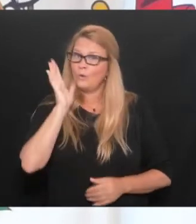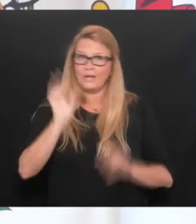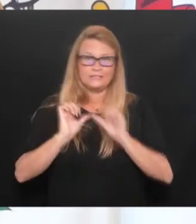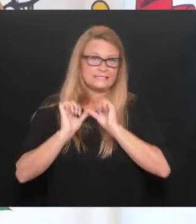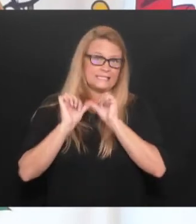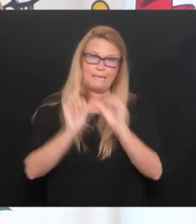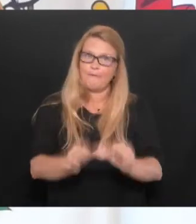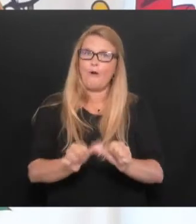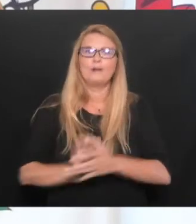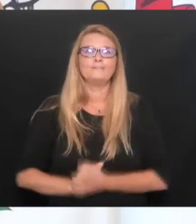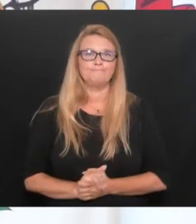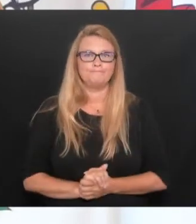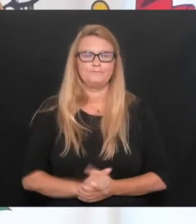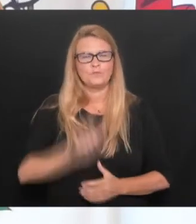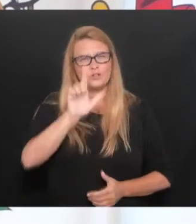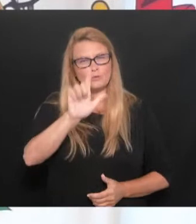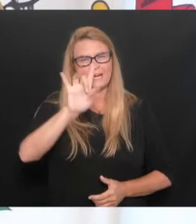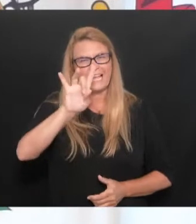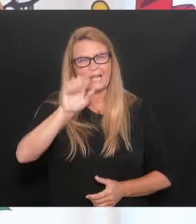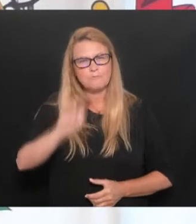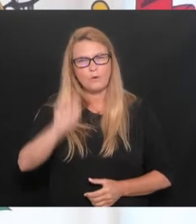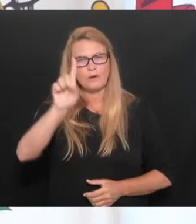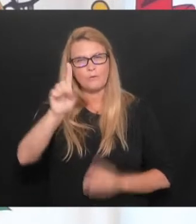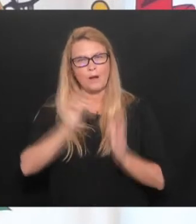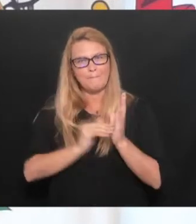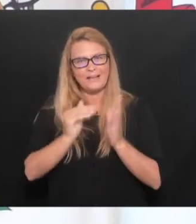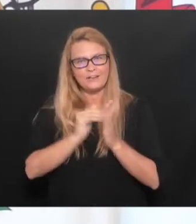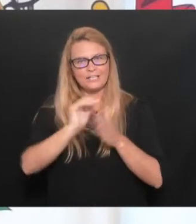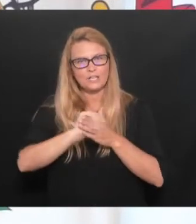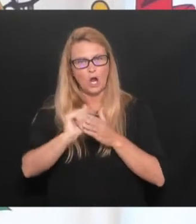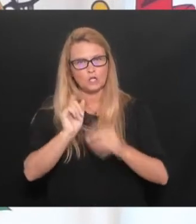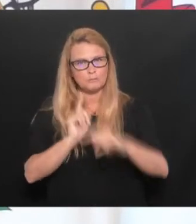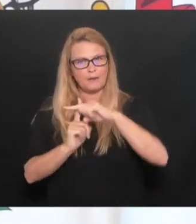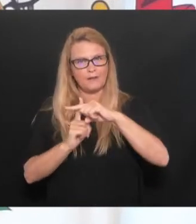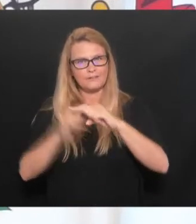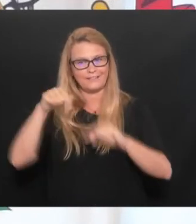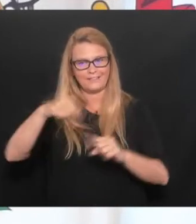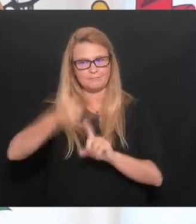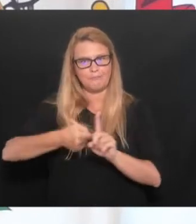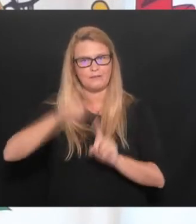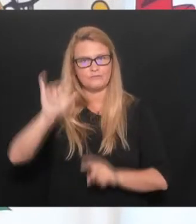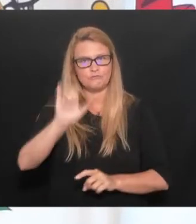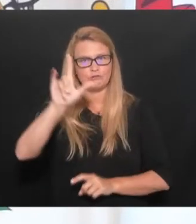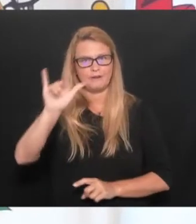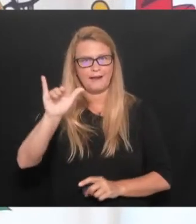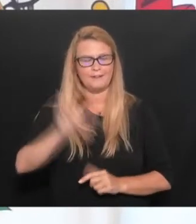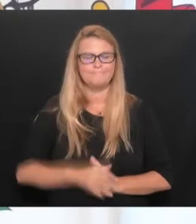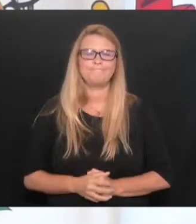on rolling. 28.1 million surplus in the month of July.